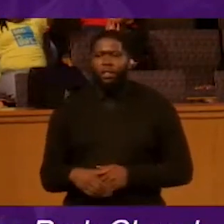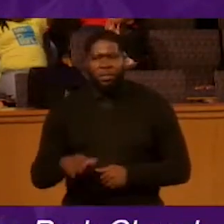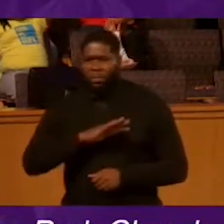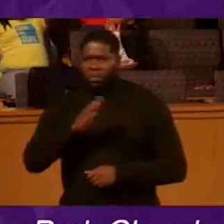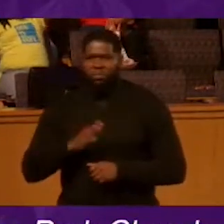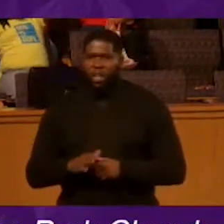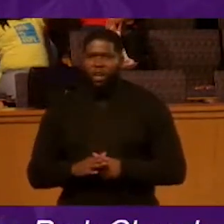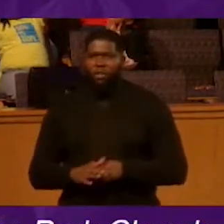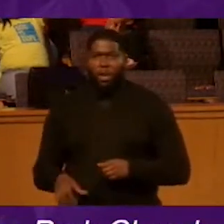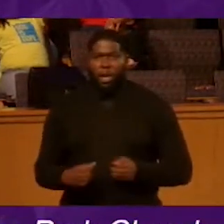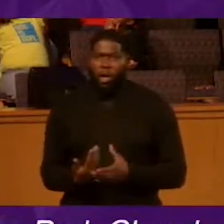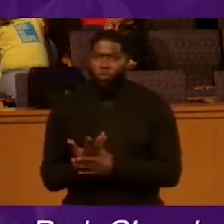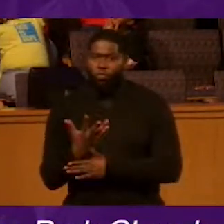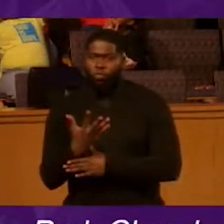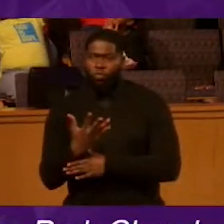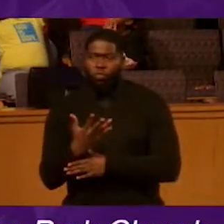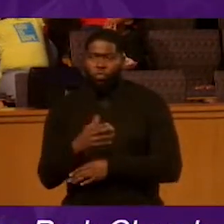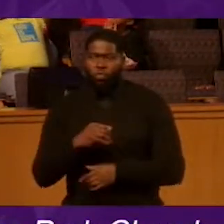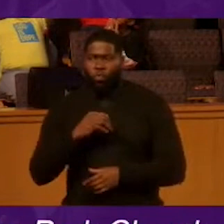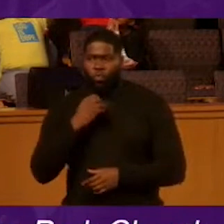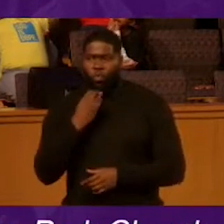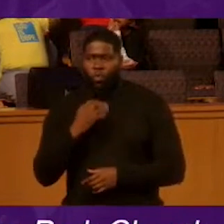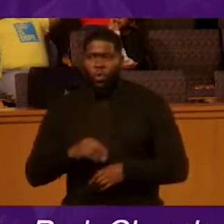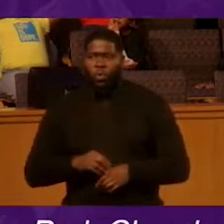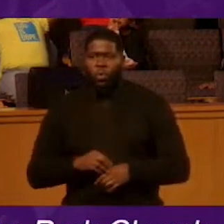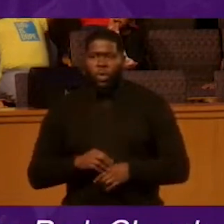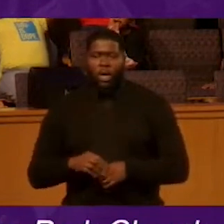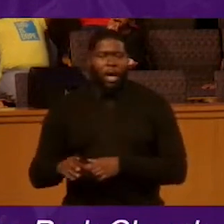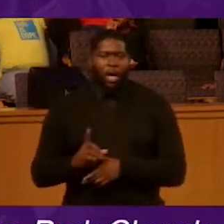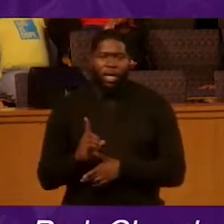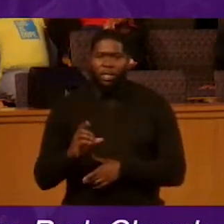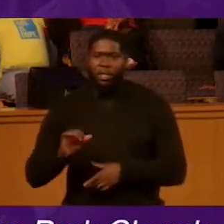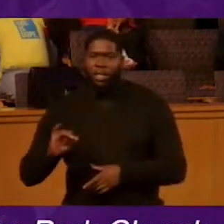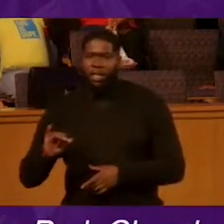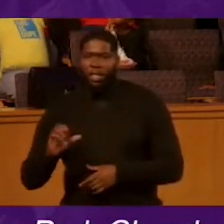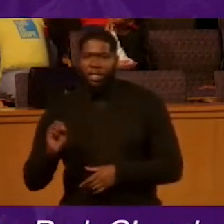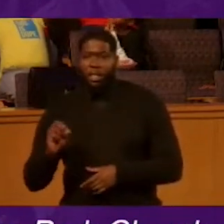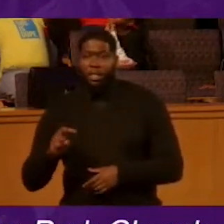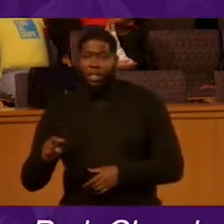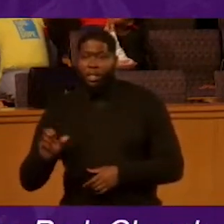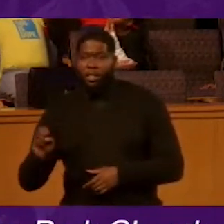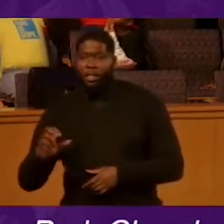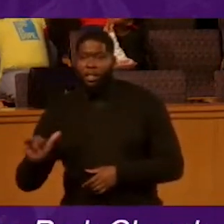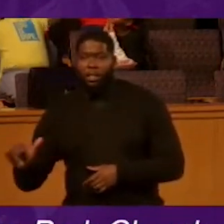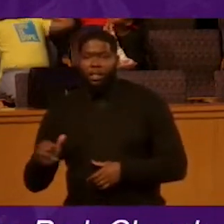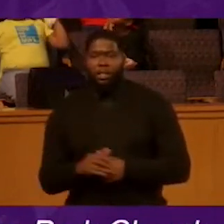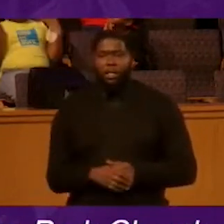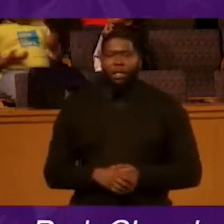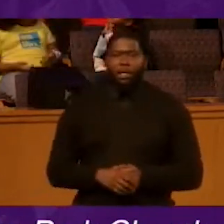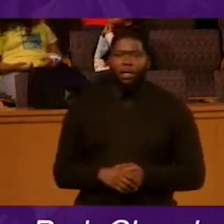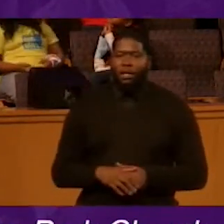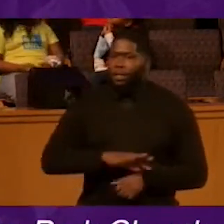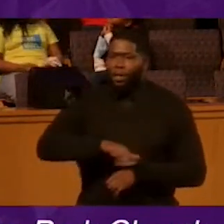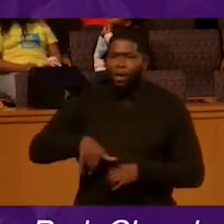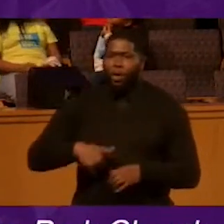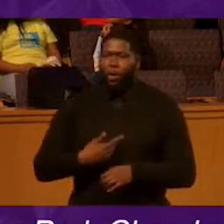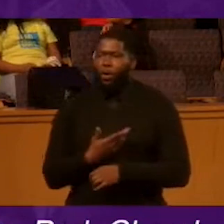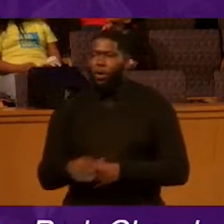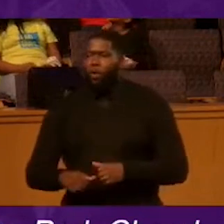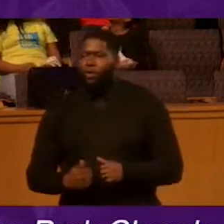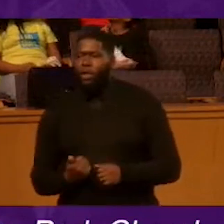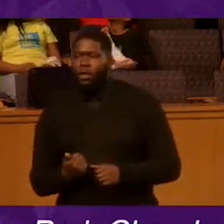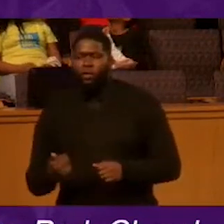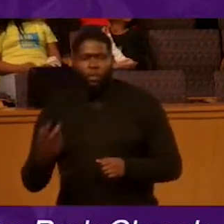gonna outgrow Disney, are you? No, and one day hopefully we'll have grandkids and we can really just really do Disney all over again from